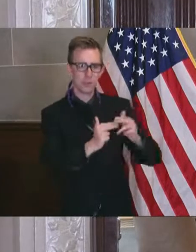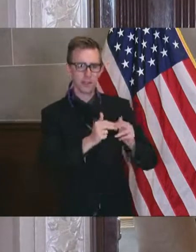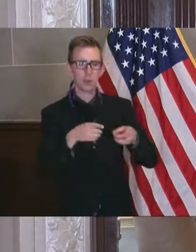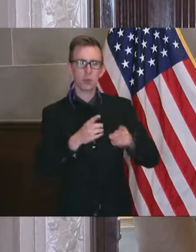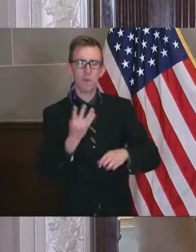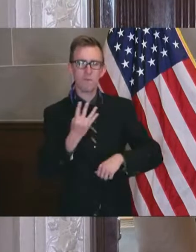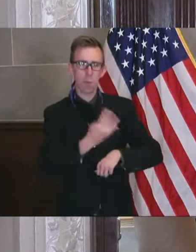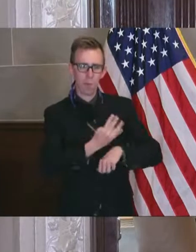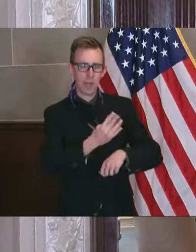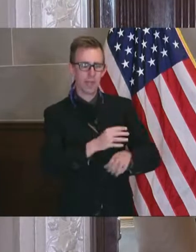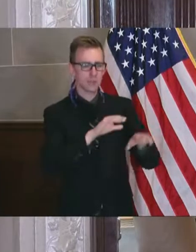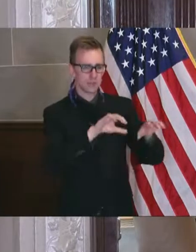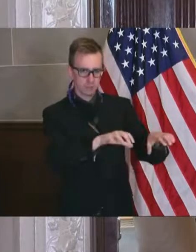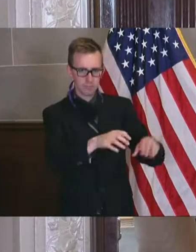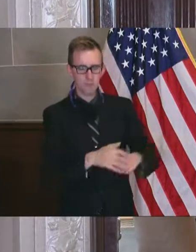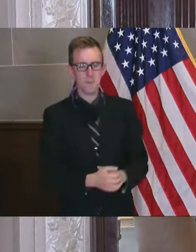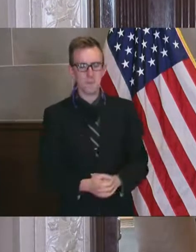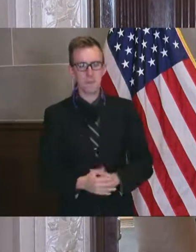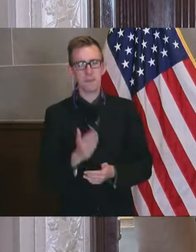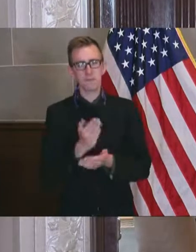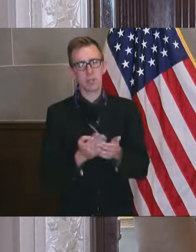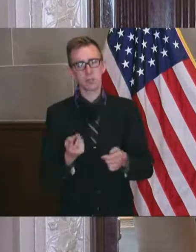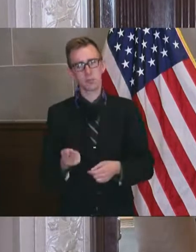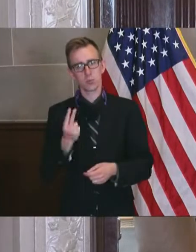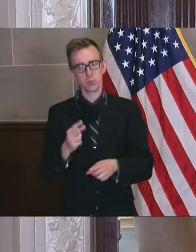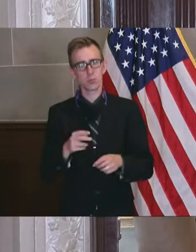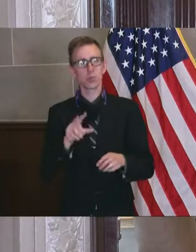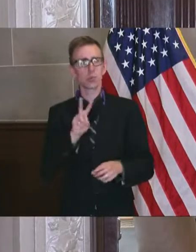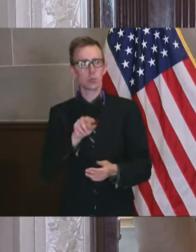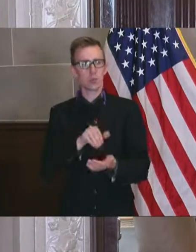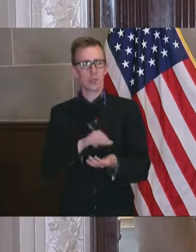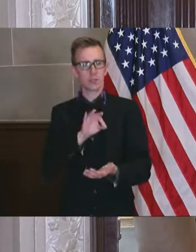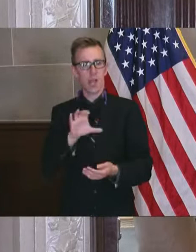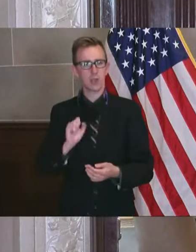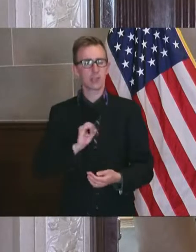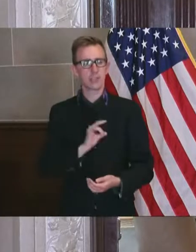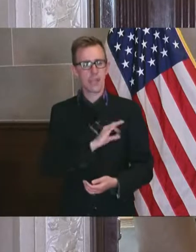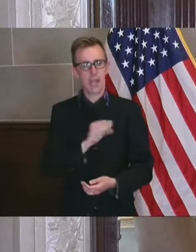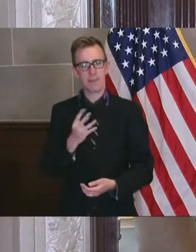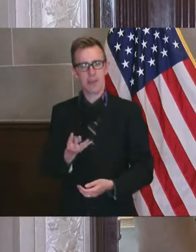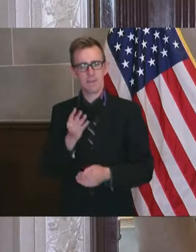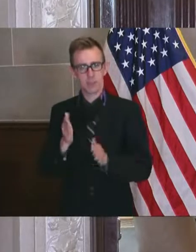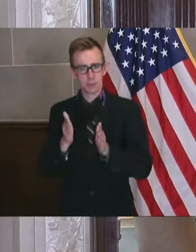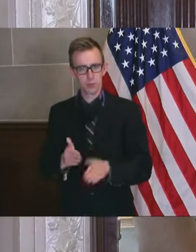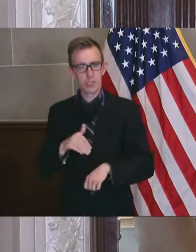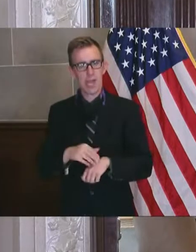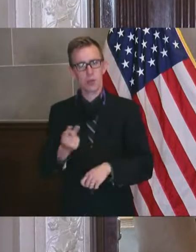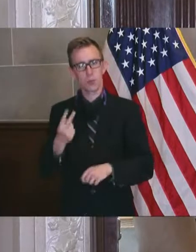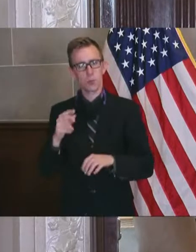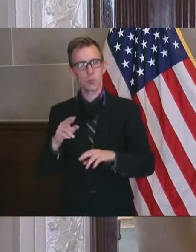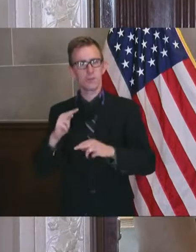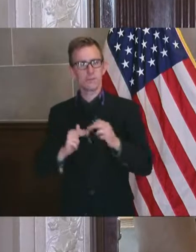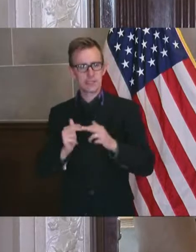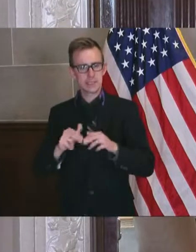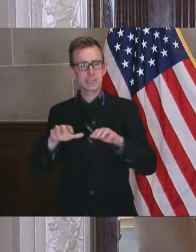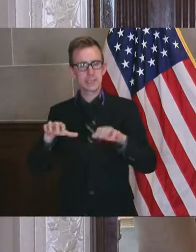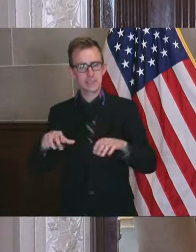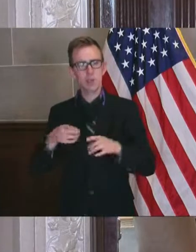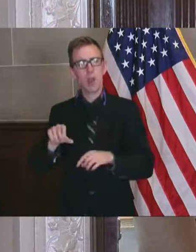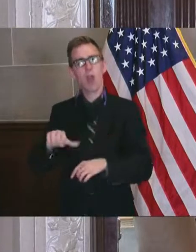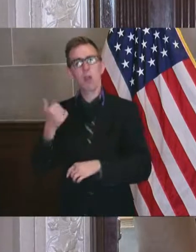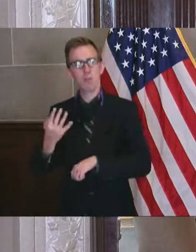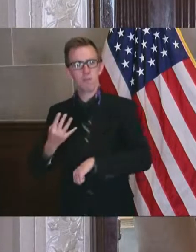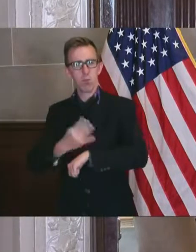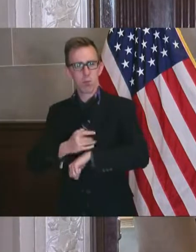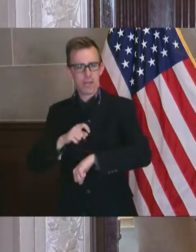period. Phase 2 includes testing 2,900 staff and offenders at 2 facilities over another